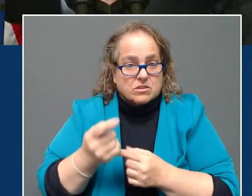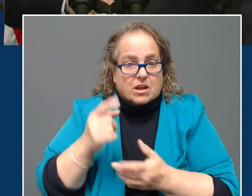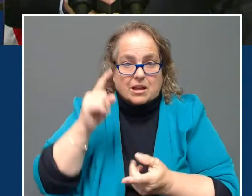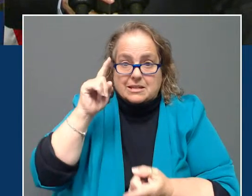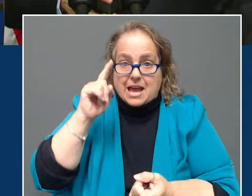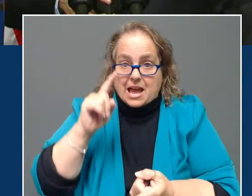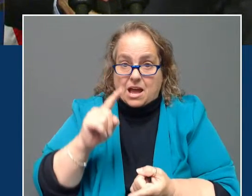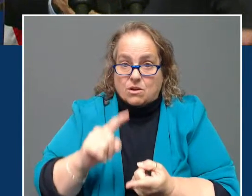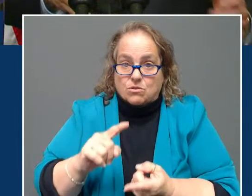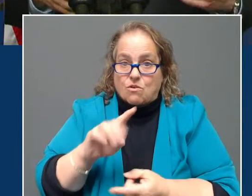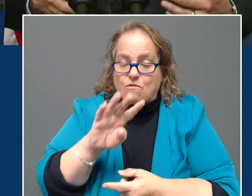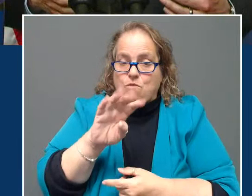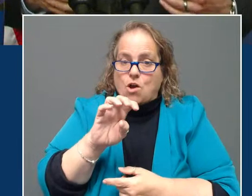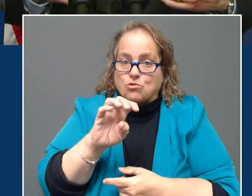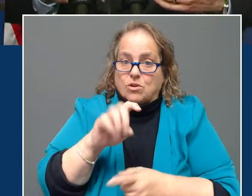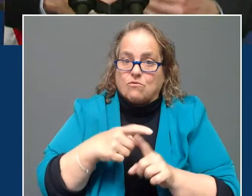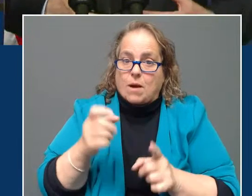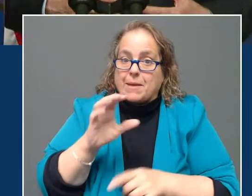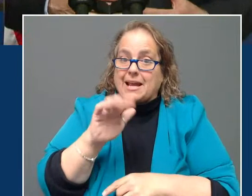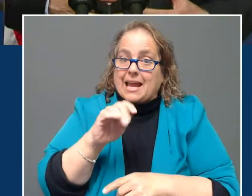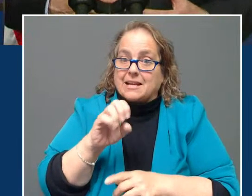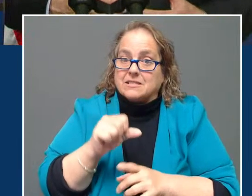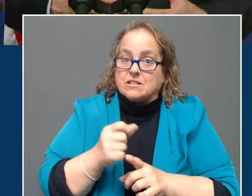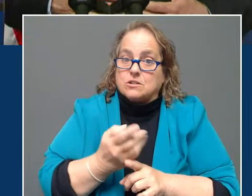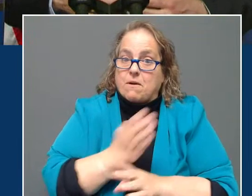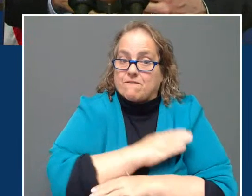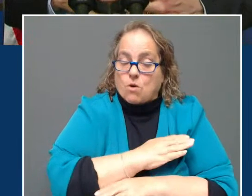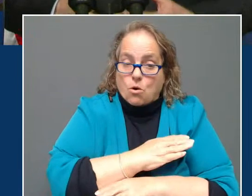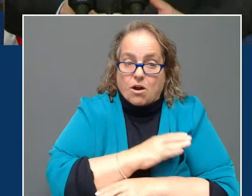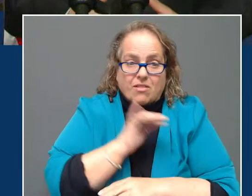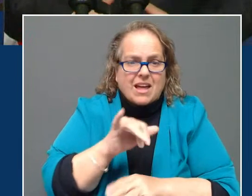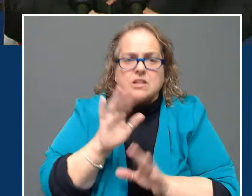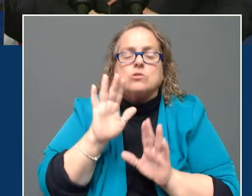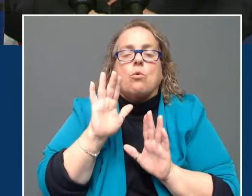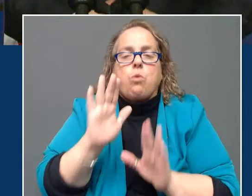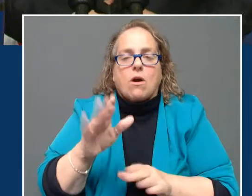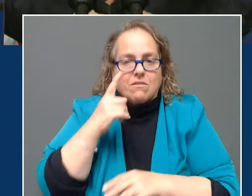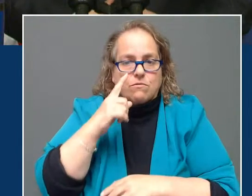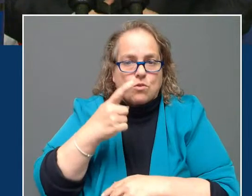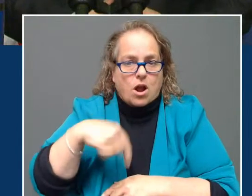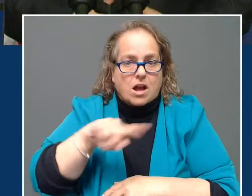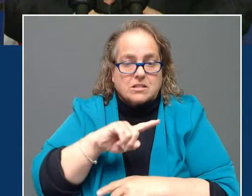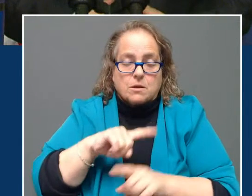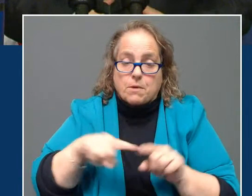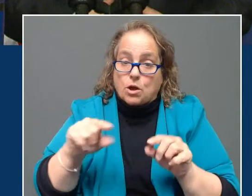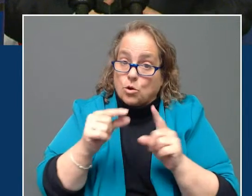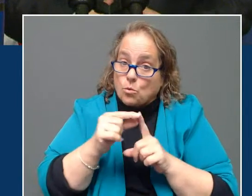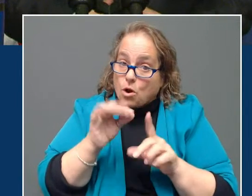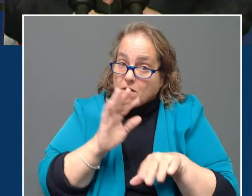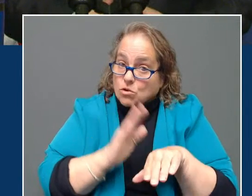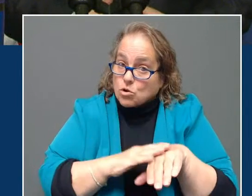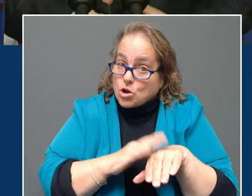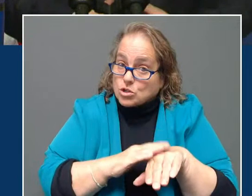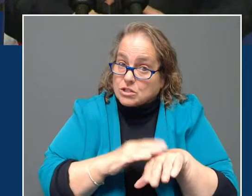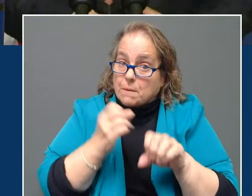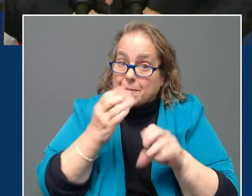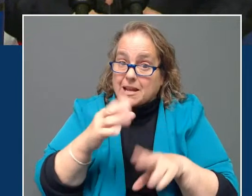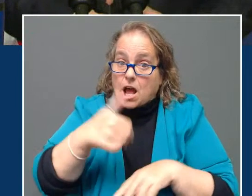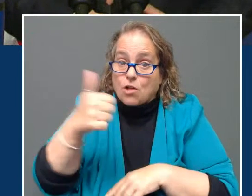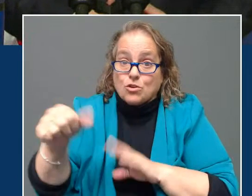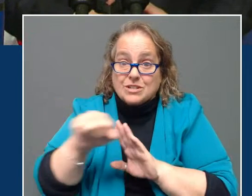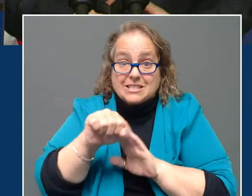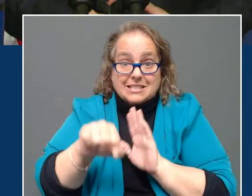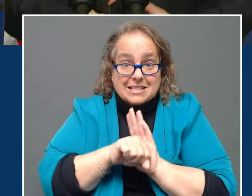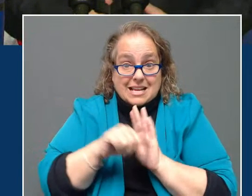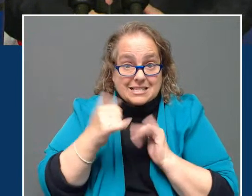week before. That is wonderful for us. But a word of caution, many other states are seeing their numbers